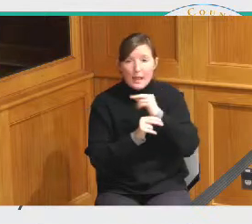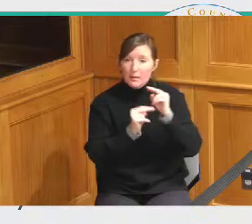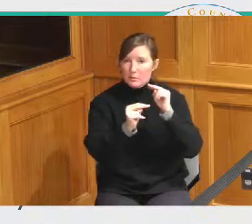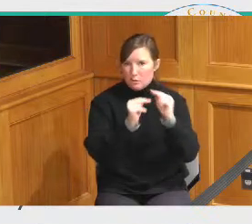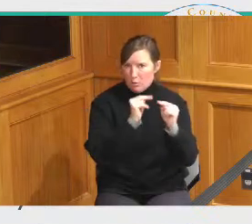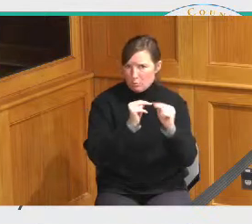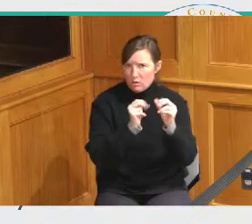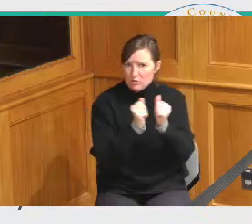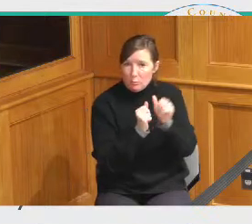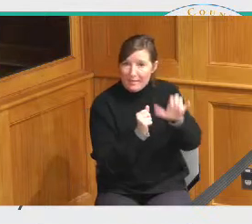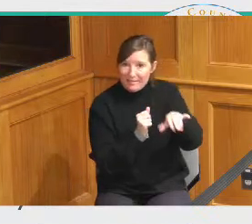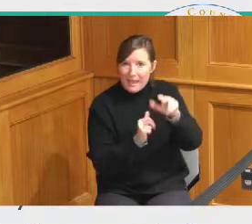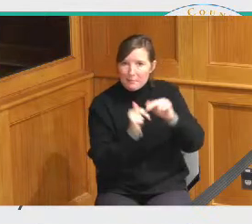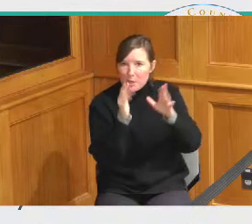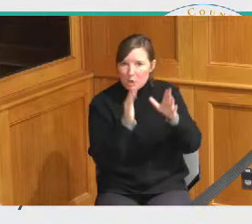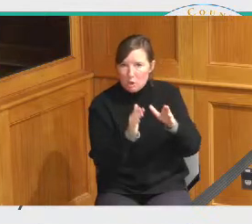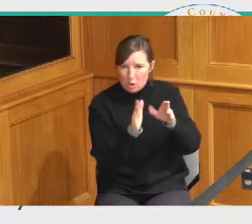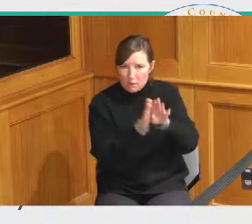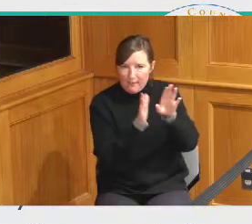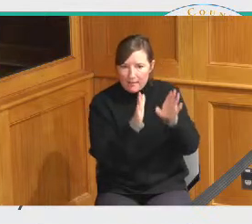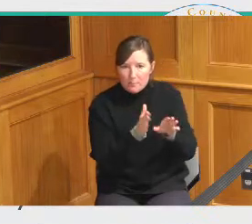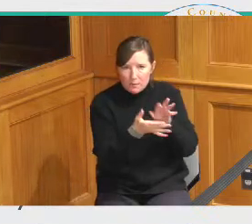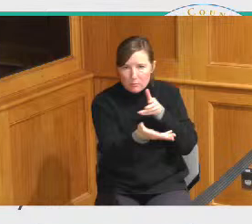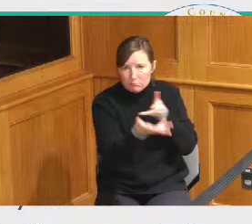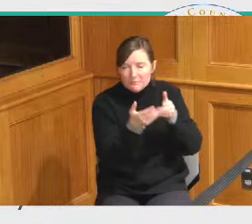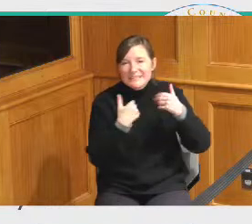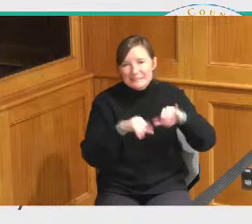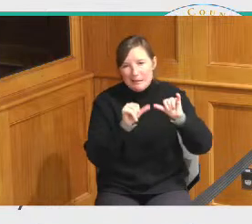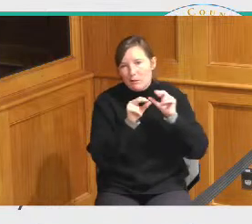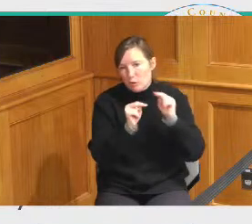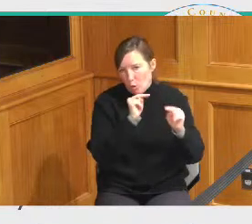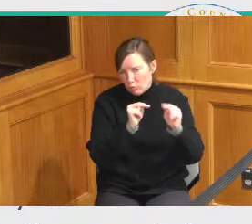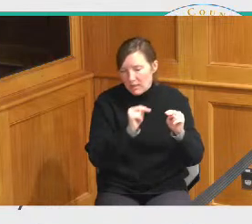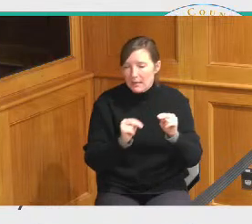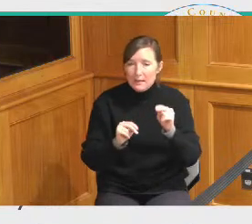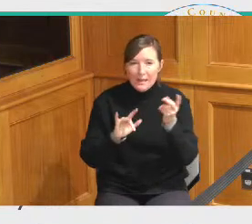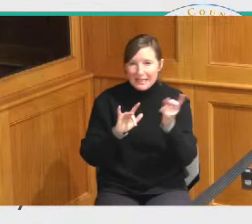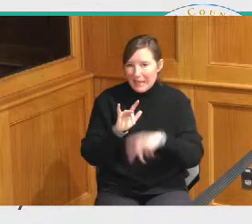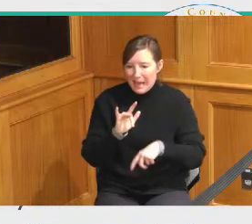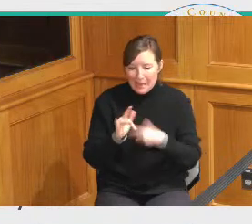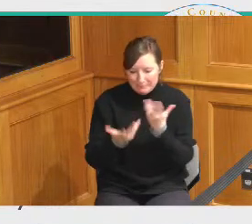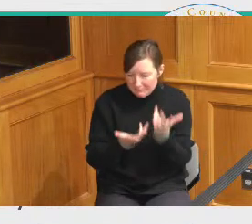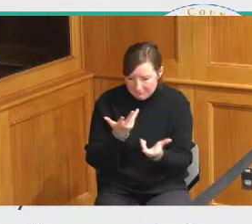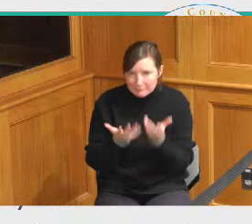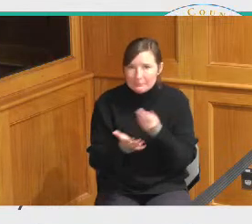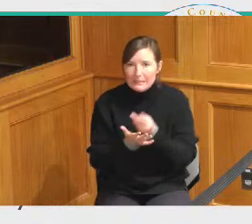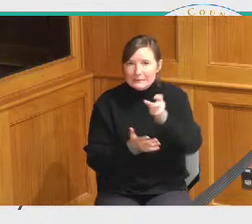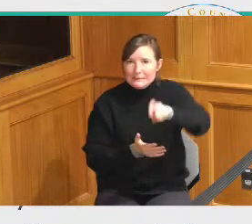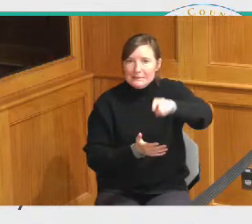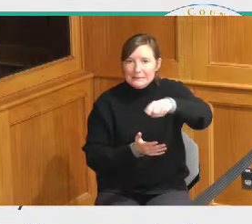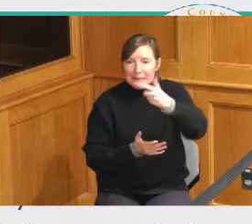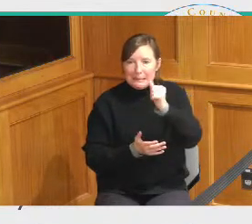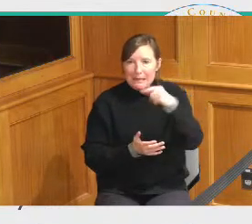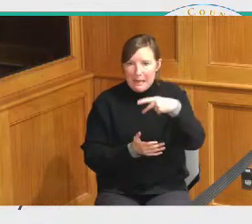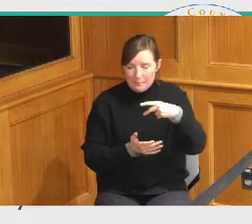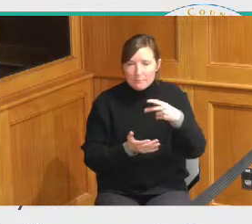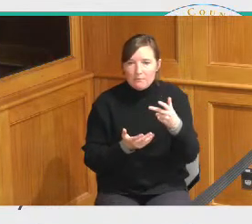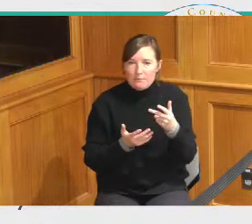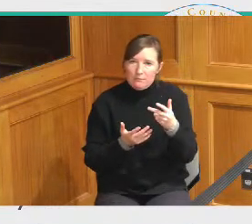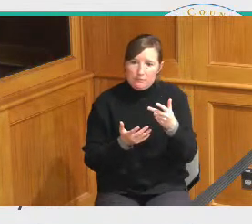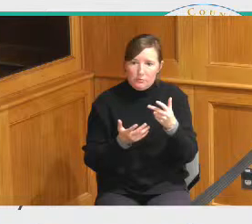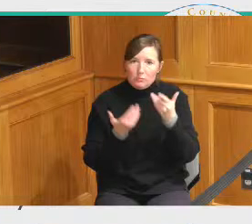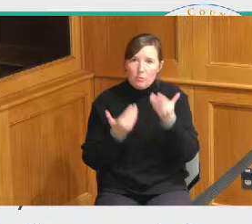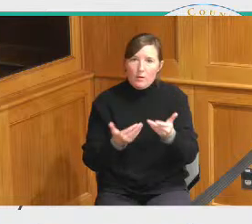that developer remain in progress. The funding gap associated with the hotel has been discussed